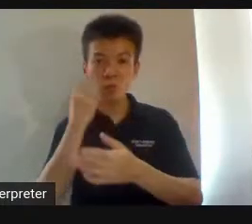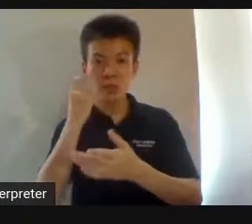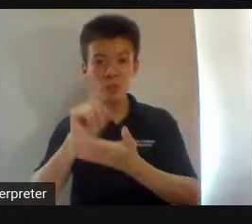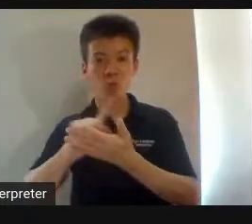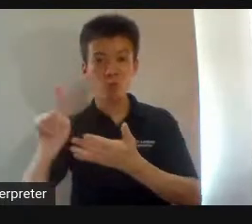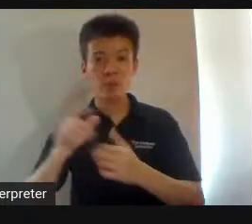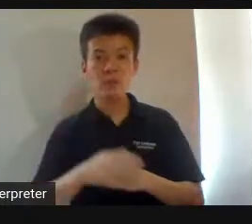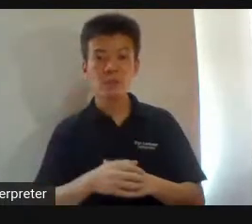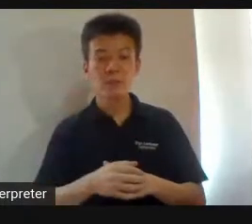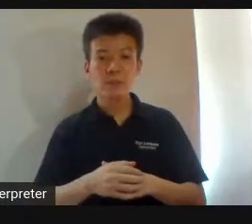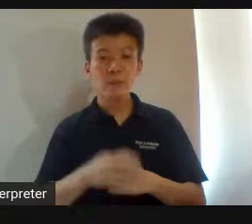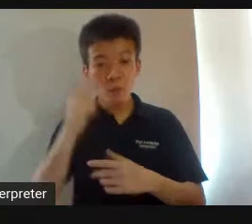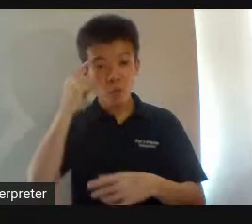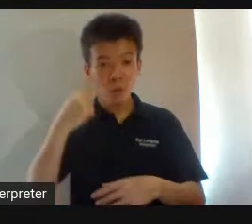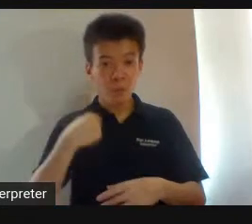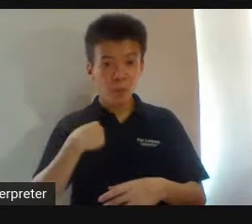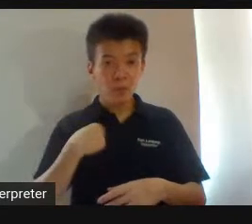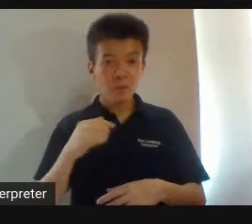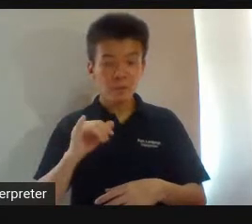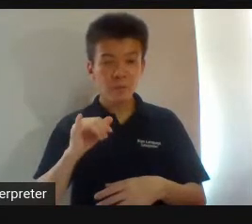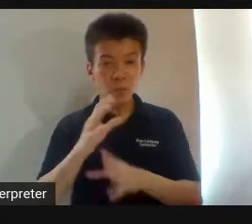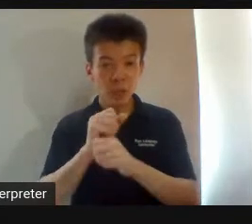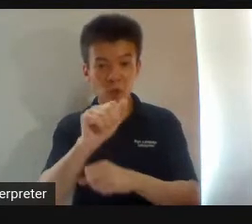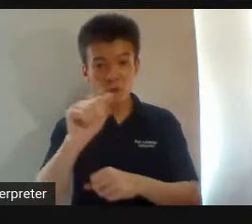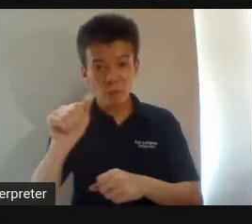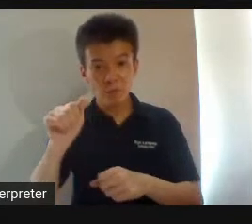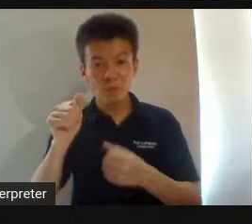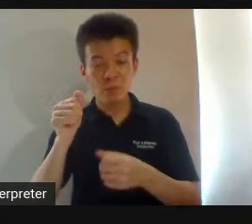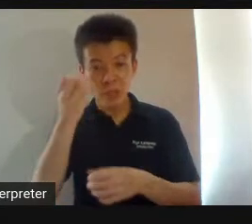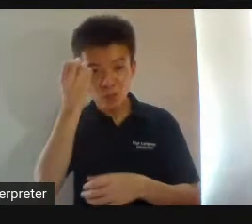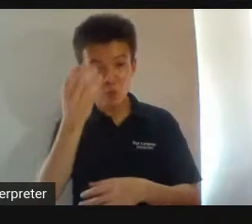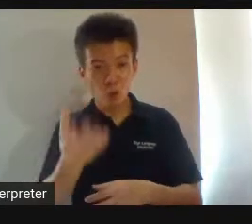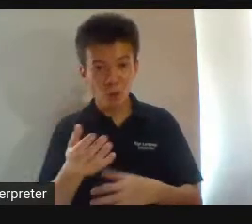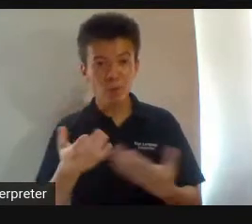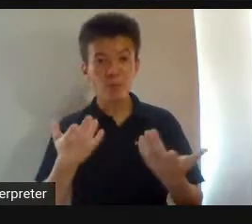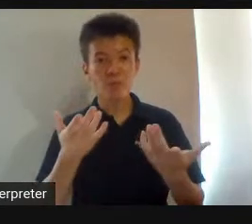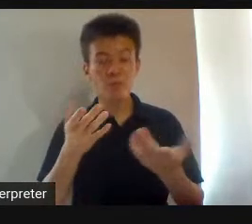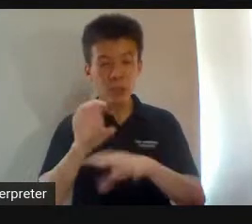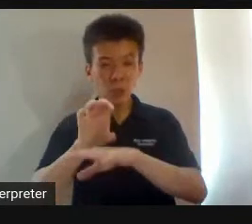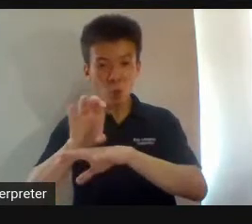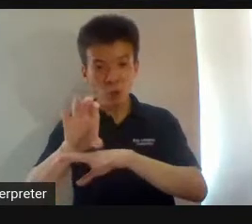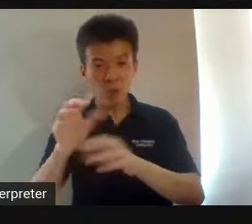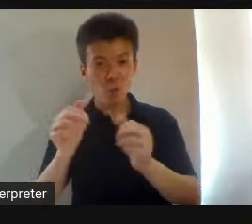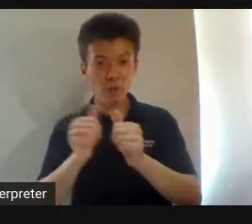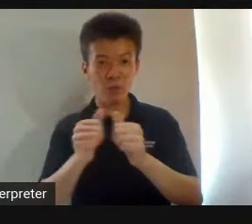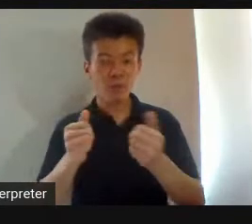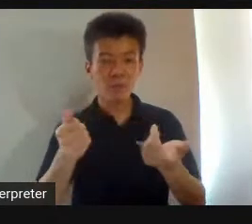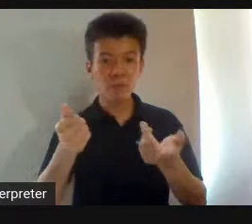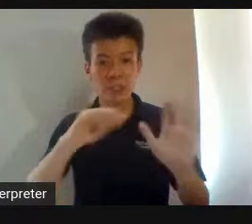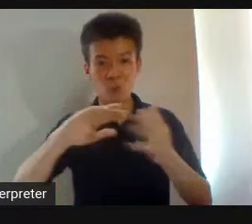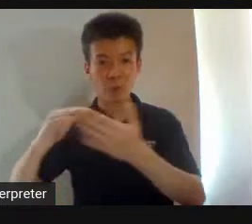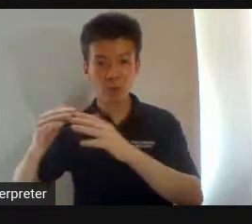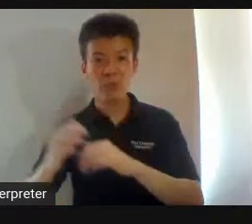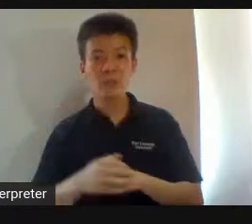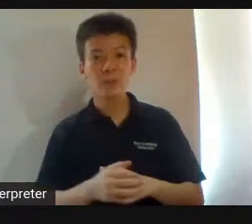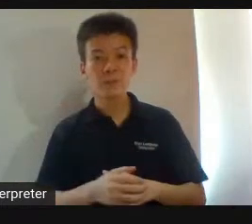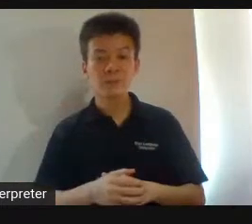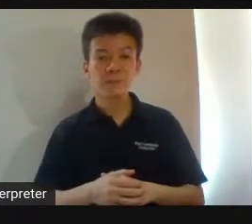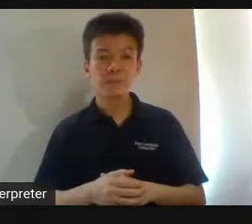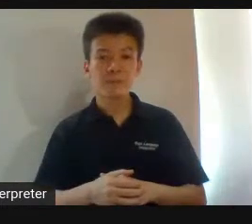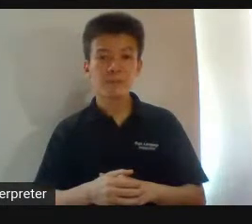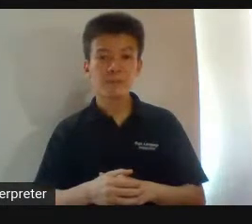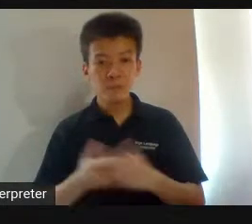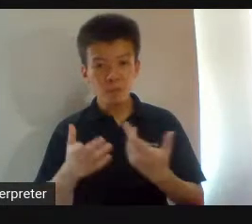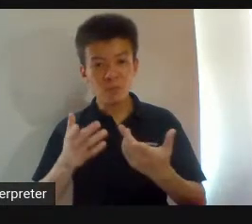some ways. And so for me, it would be get yourself informed, consult with the community,